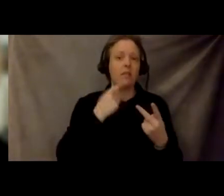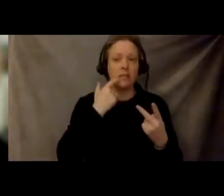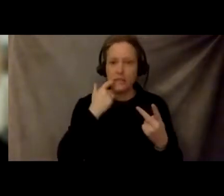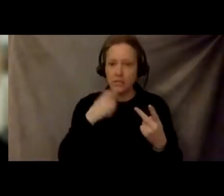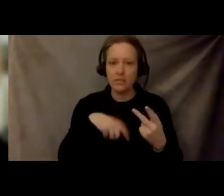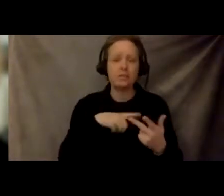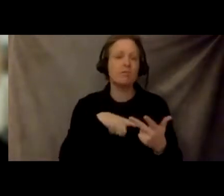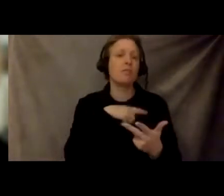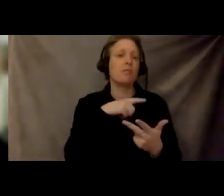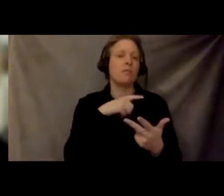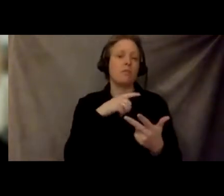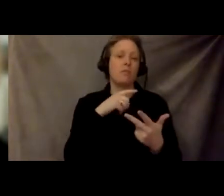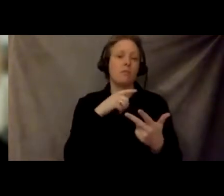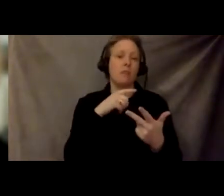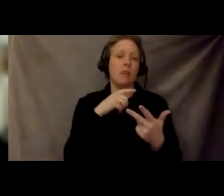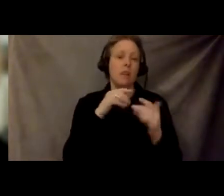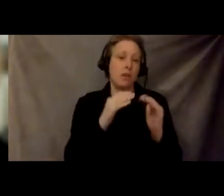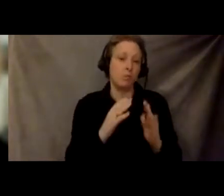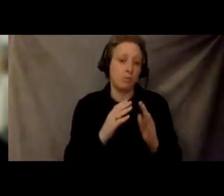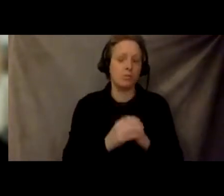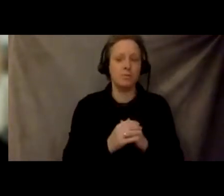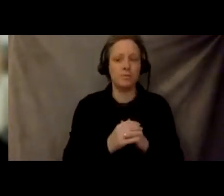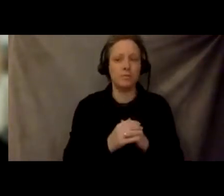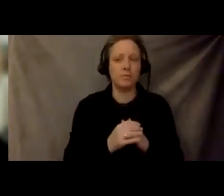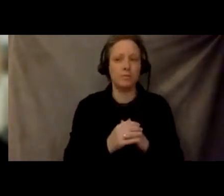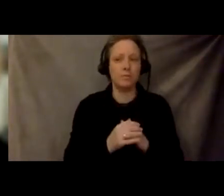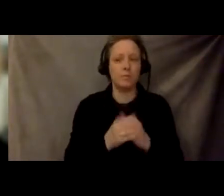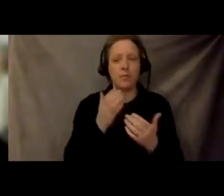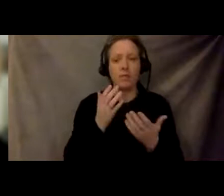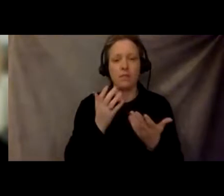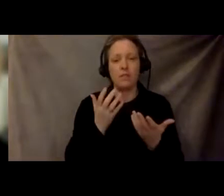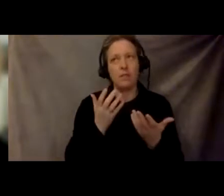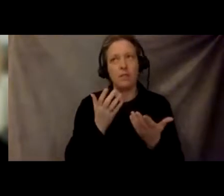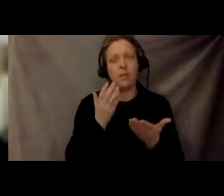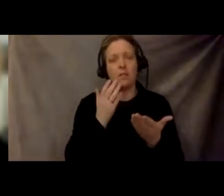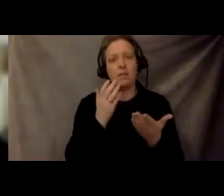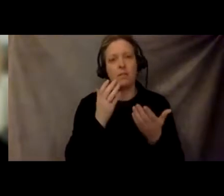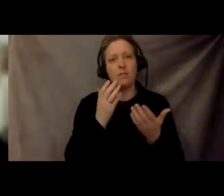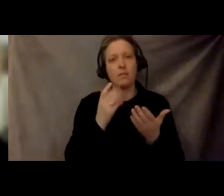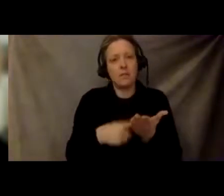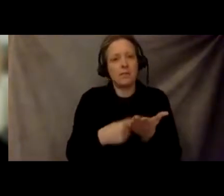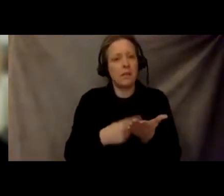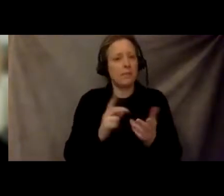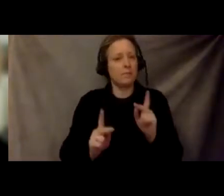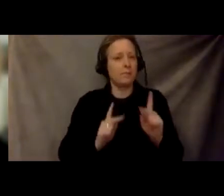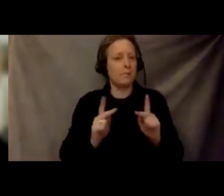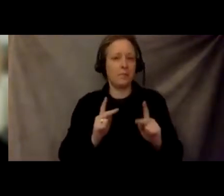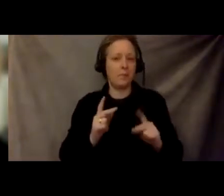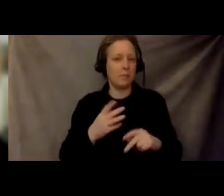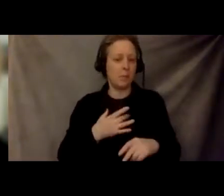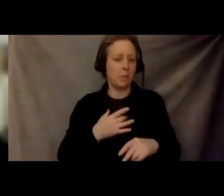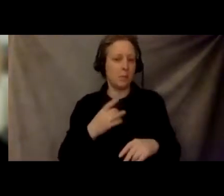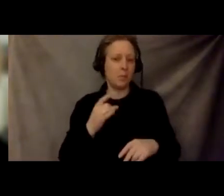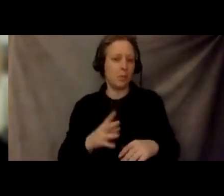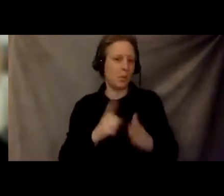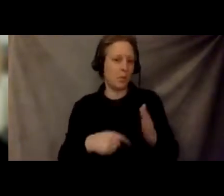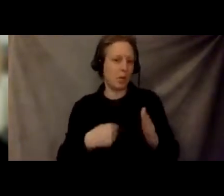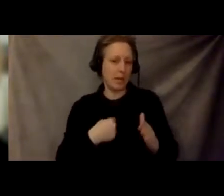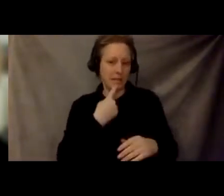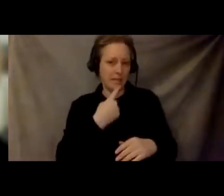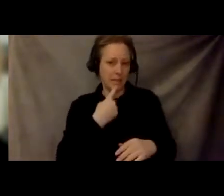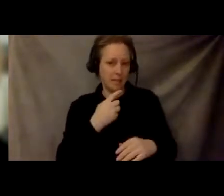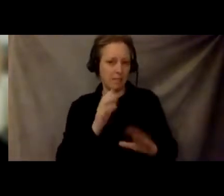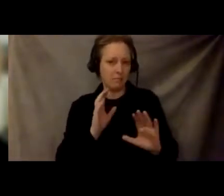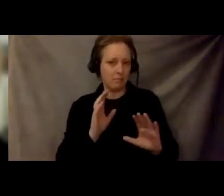and people don't like what I'm about to say, but I'm not big for warehousing people for any length of time. I want to get them back